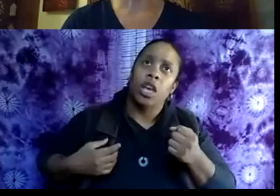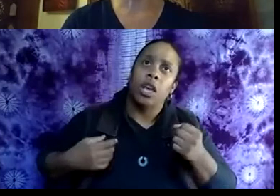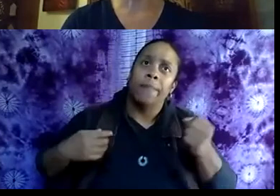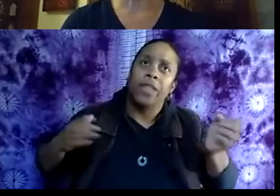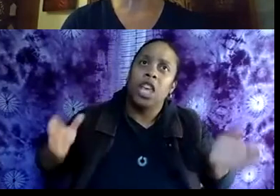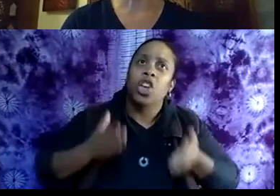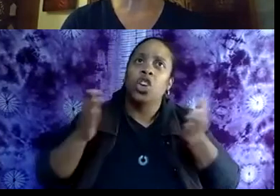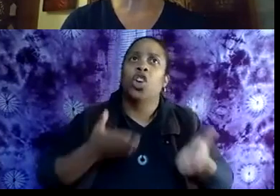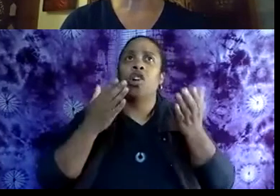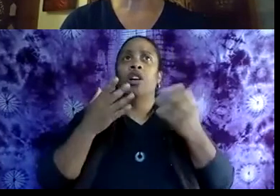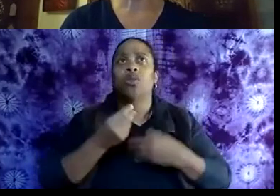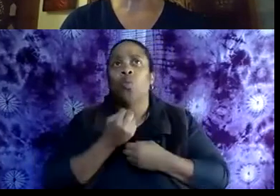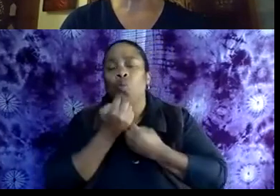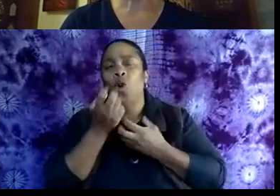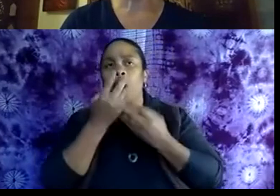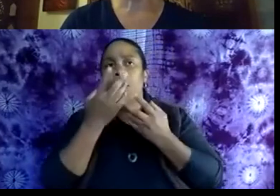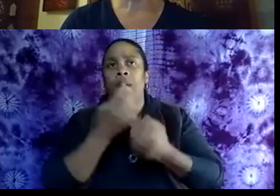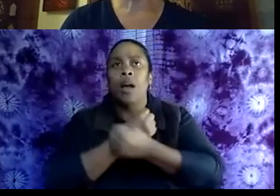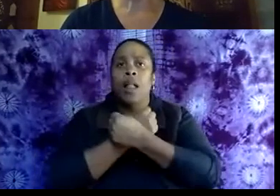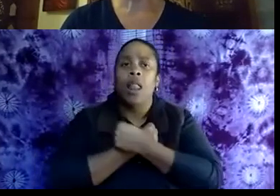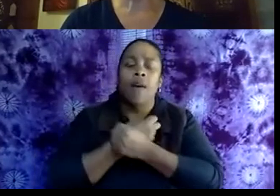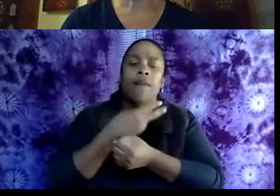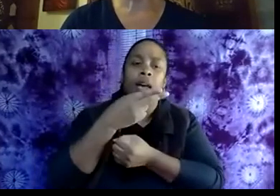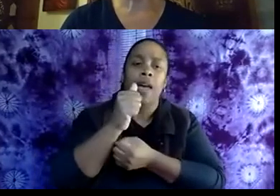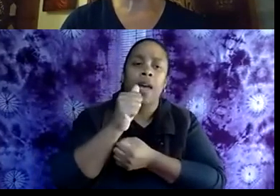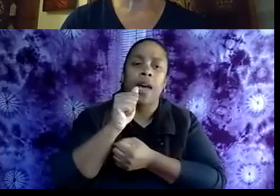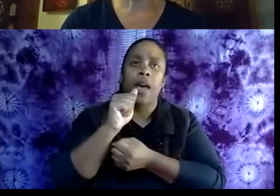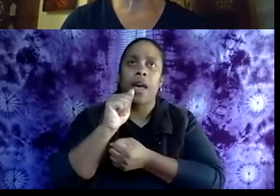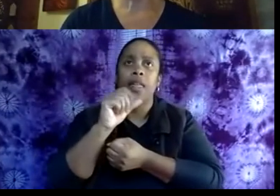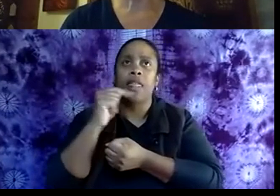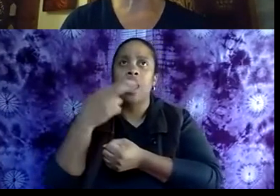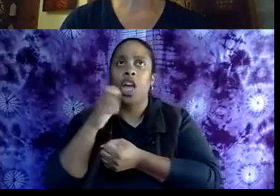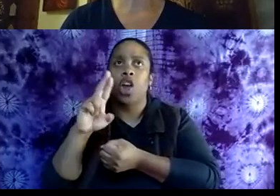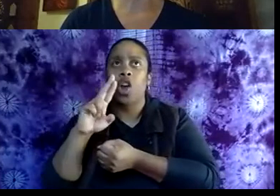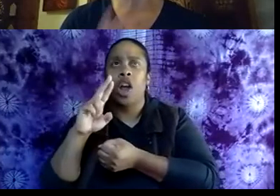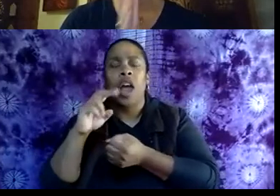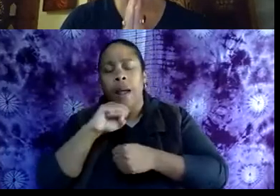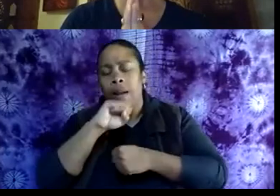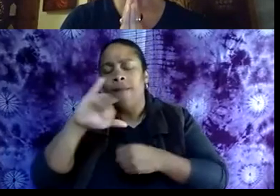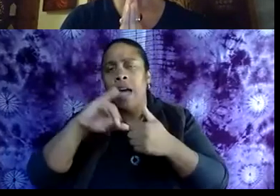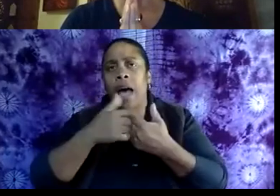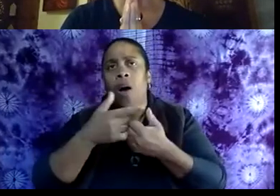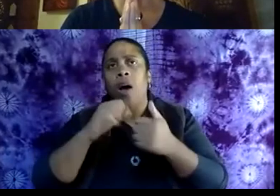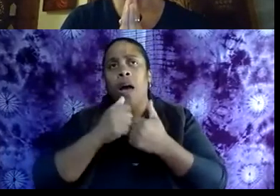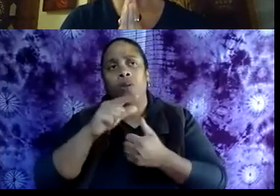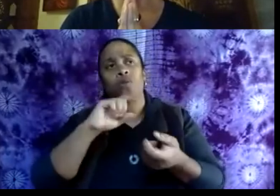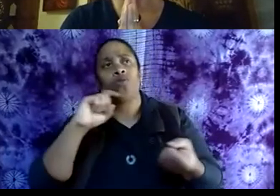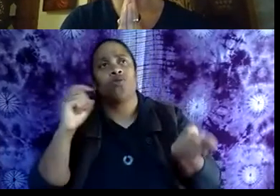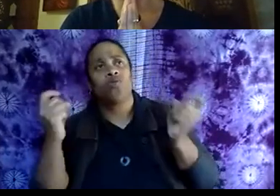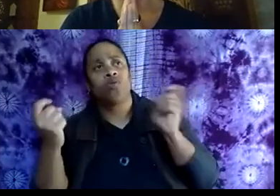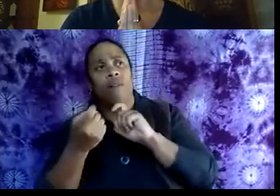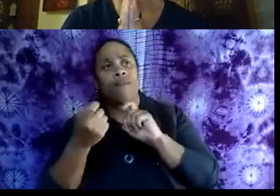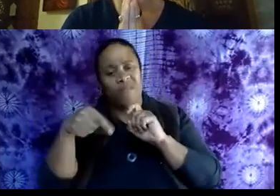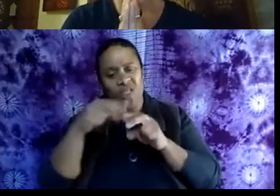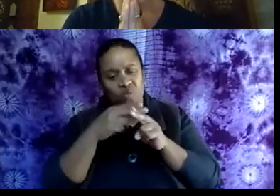And Heather, yeah, like I just loved how you transformed in the space of this short time